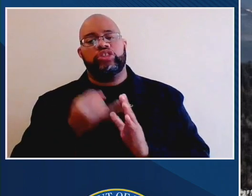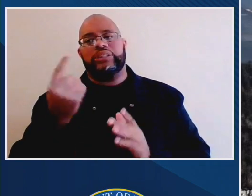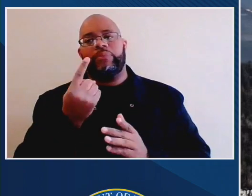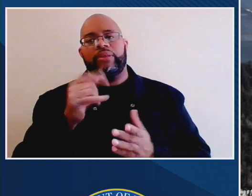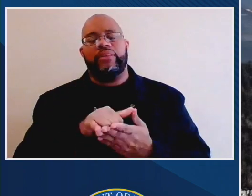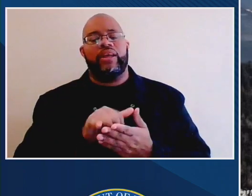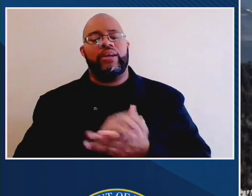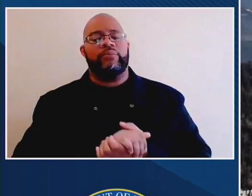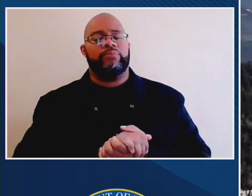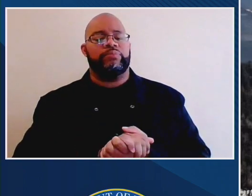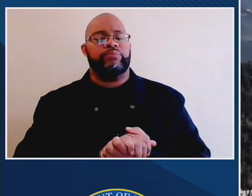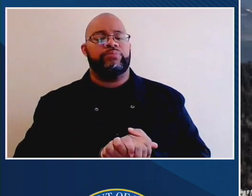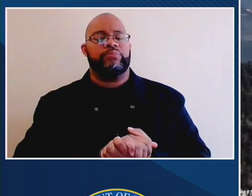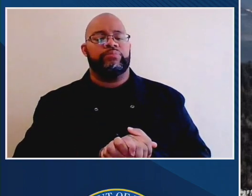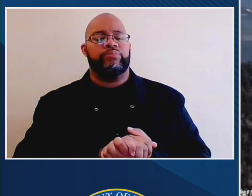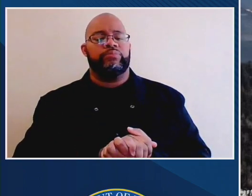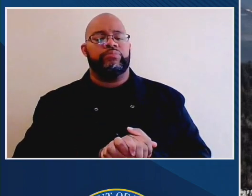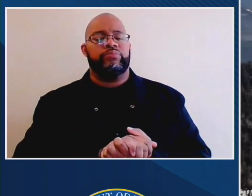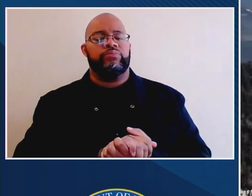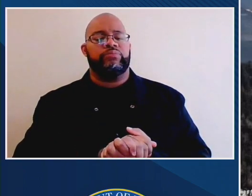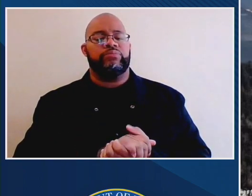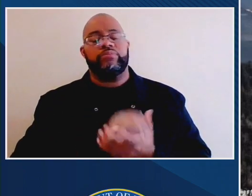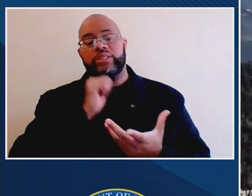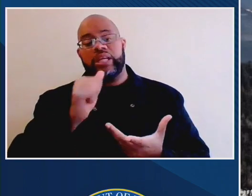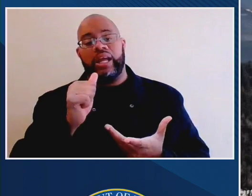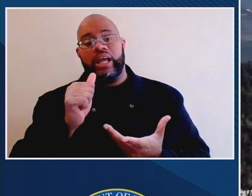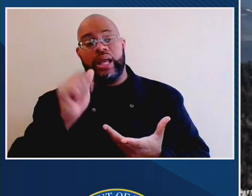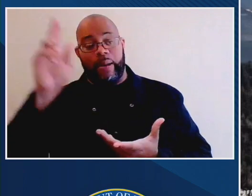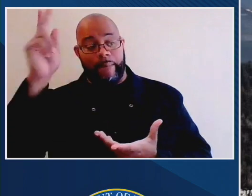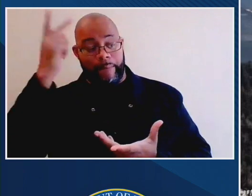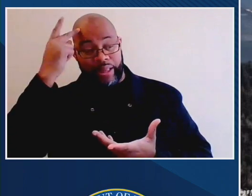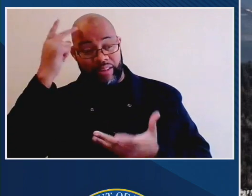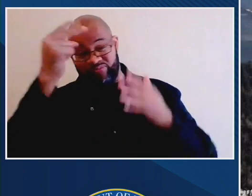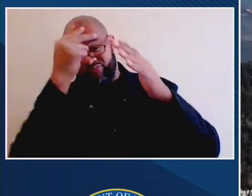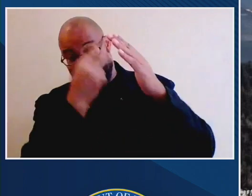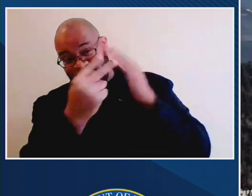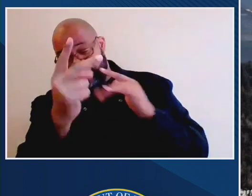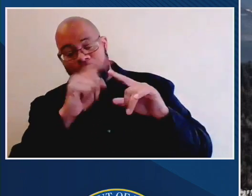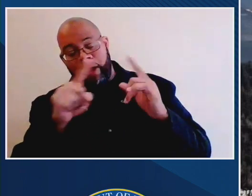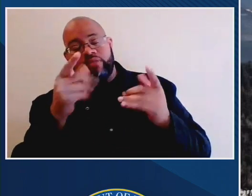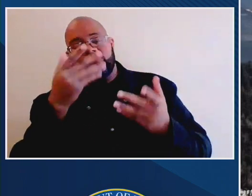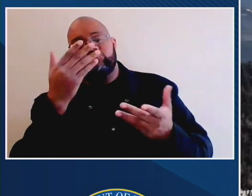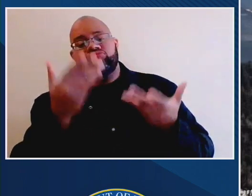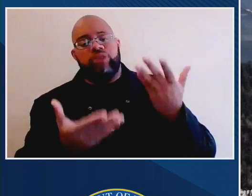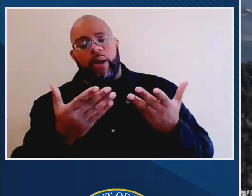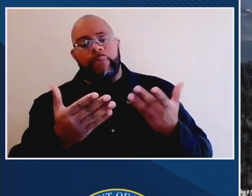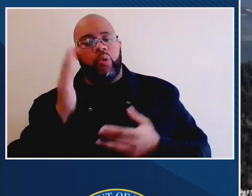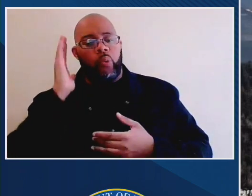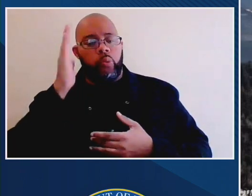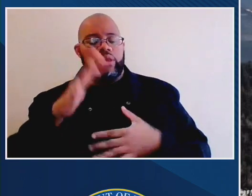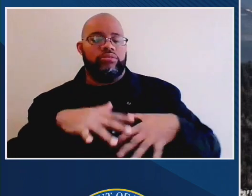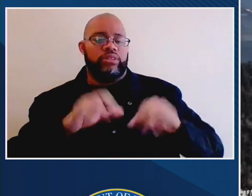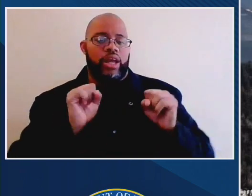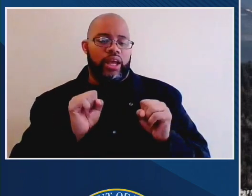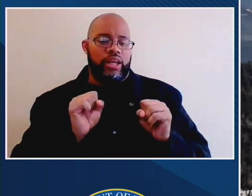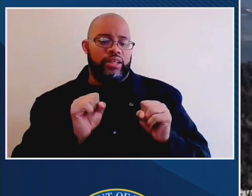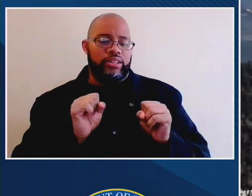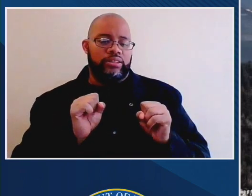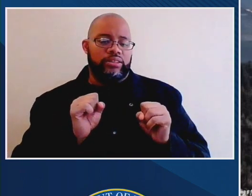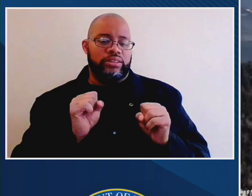up again. There's really no way to predict when